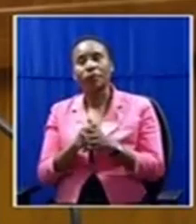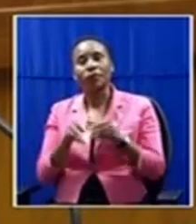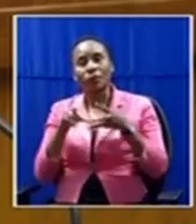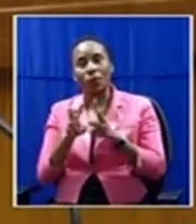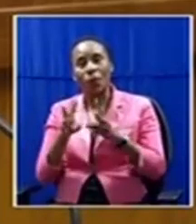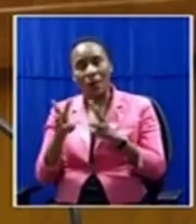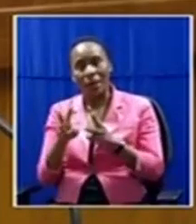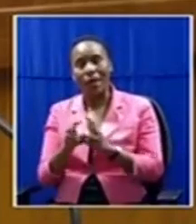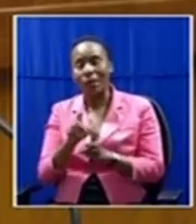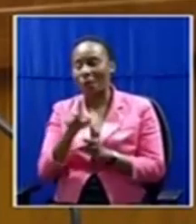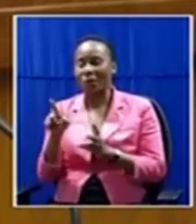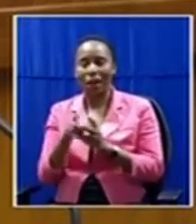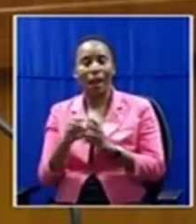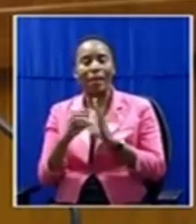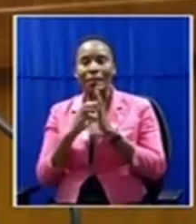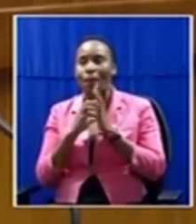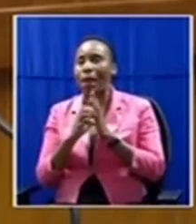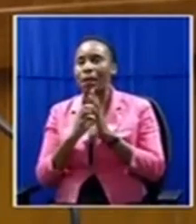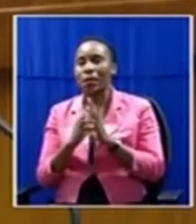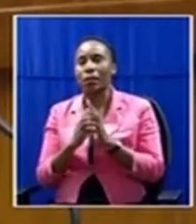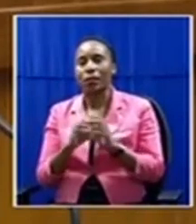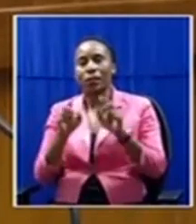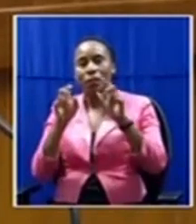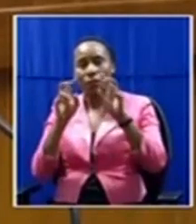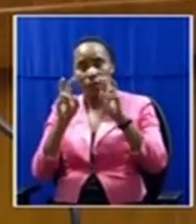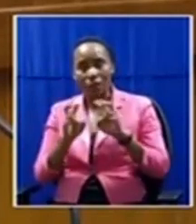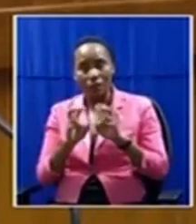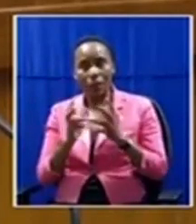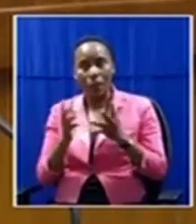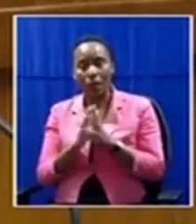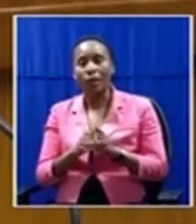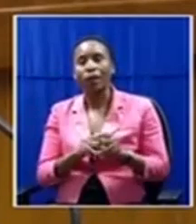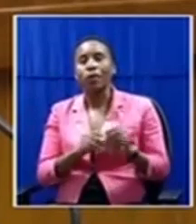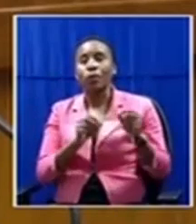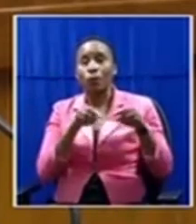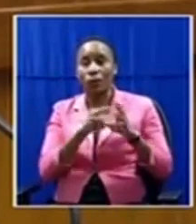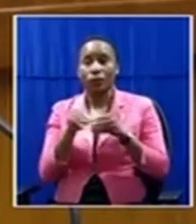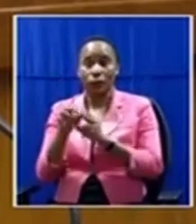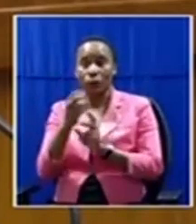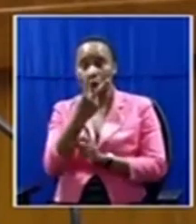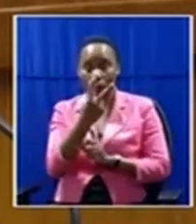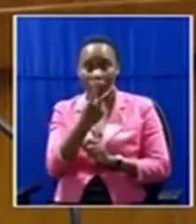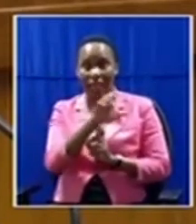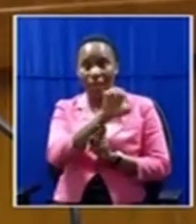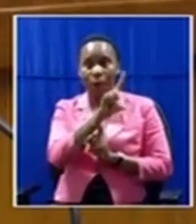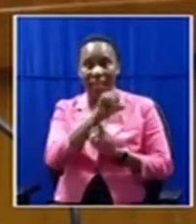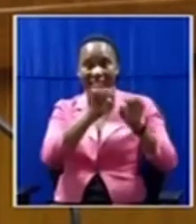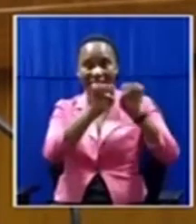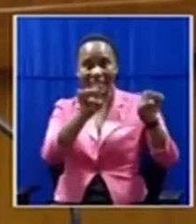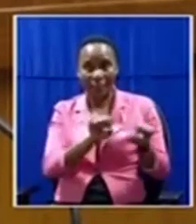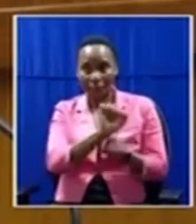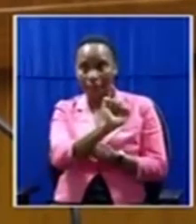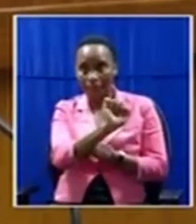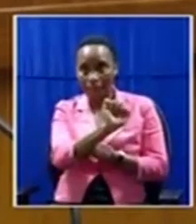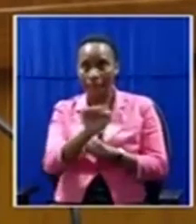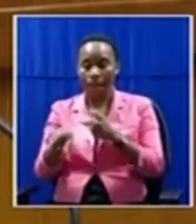so exemplary, especially in two respects: their education system